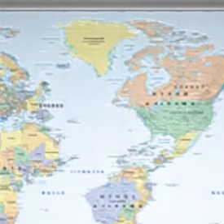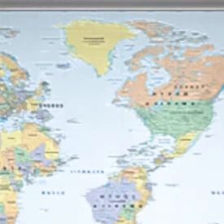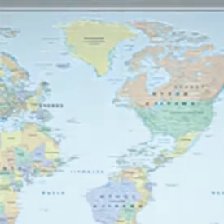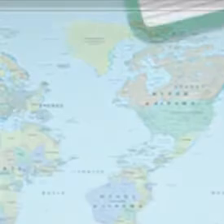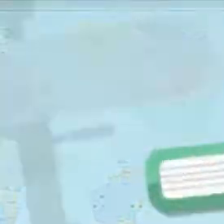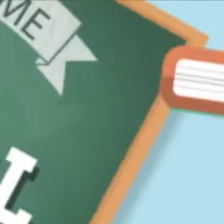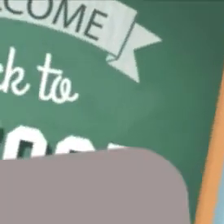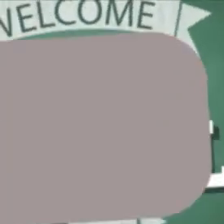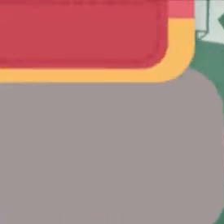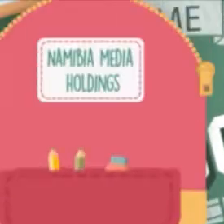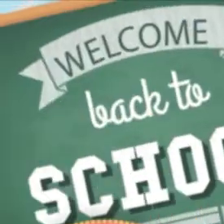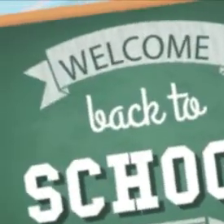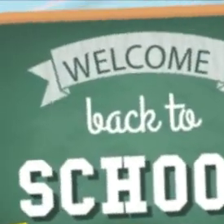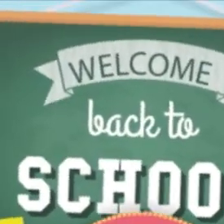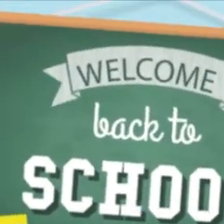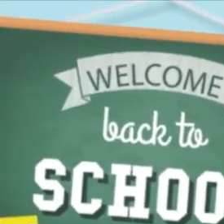tuned.